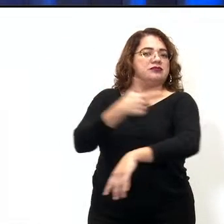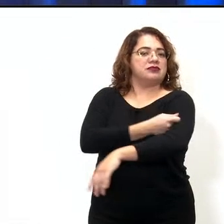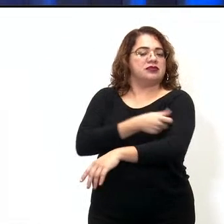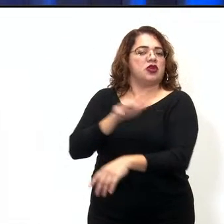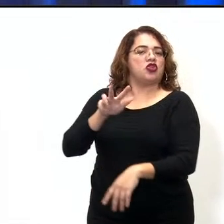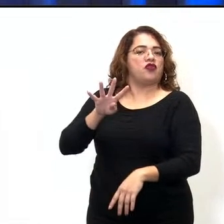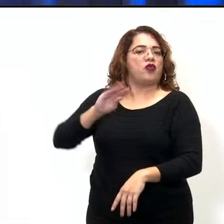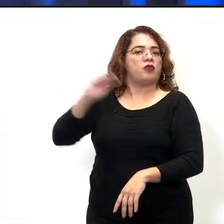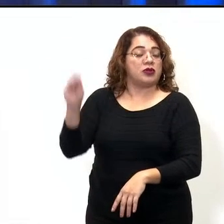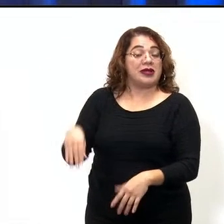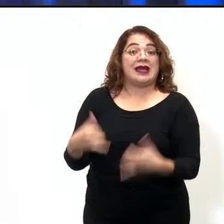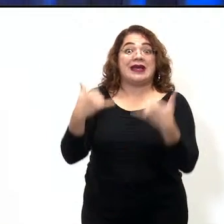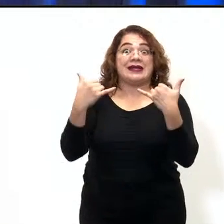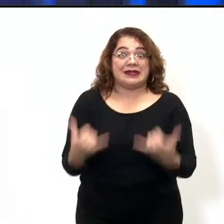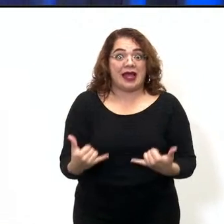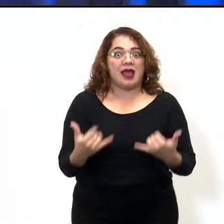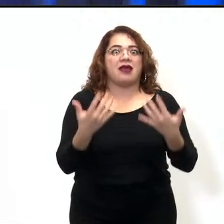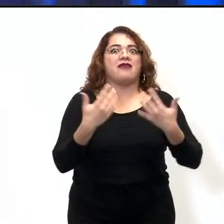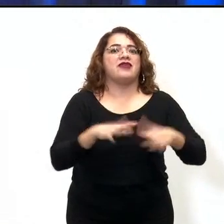today, we received